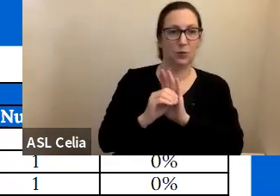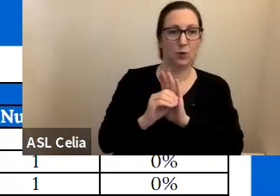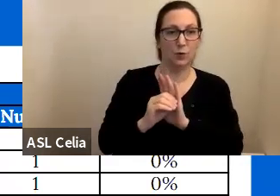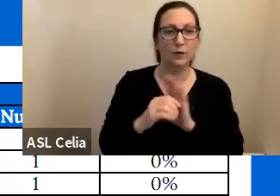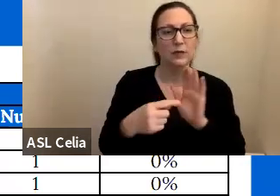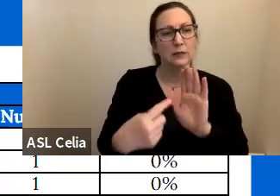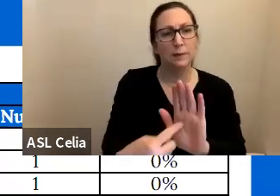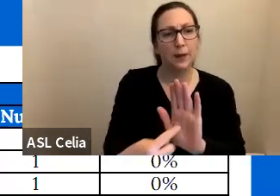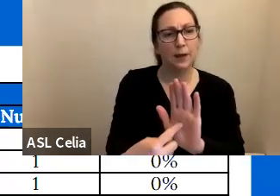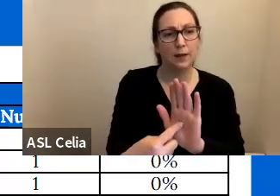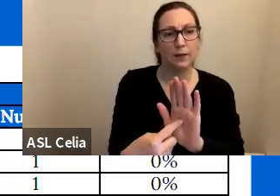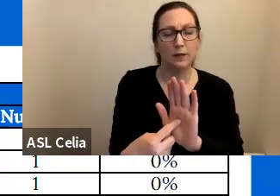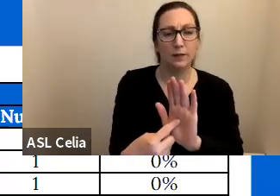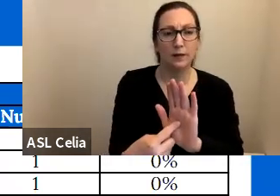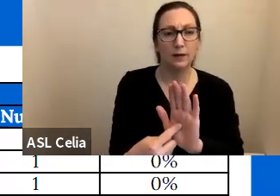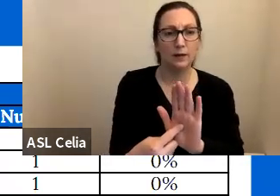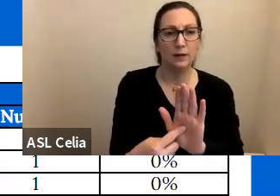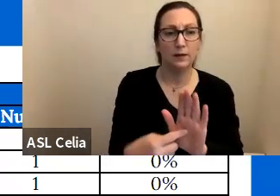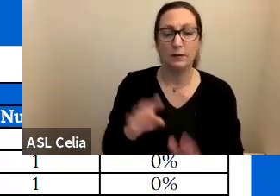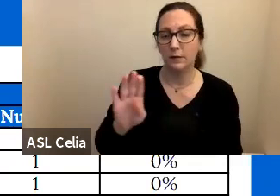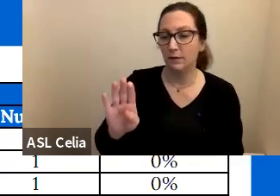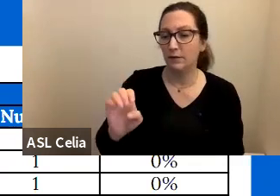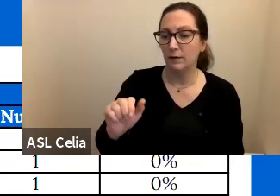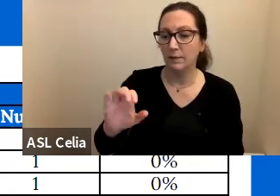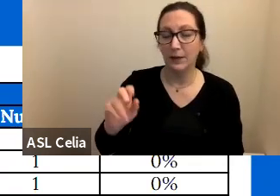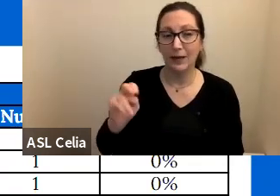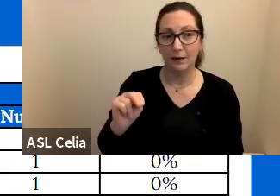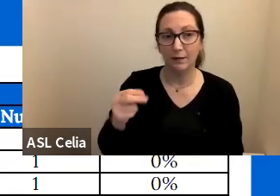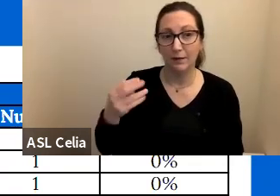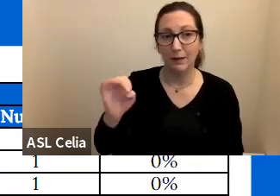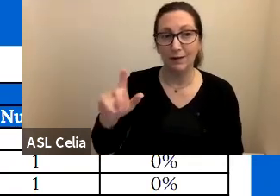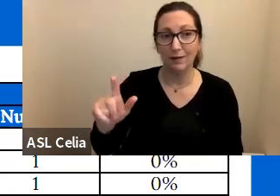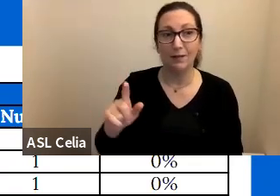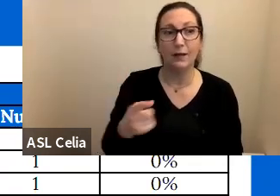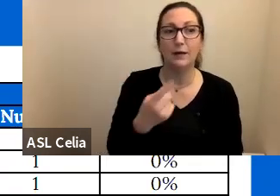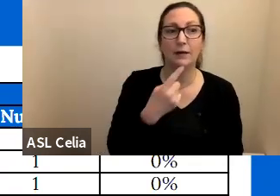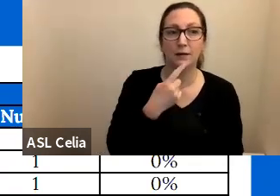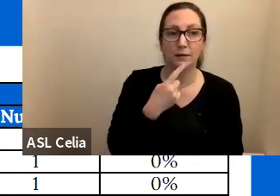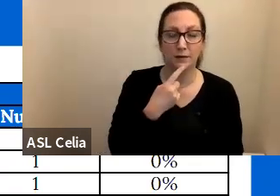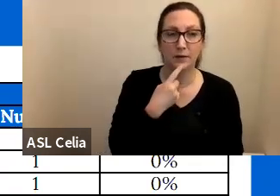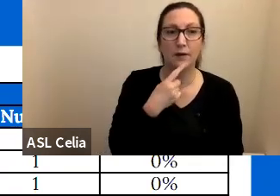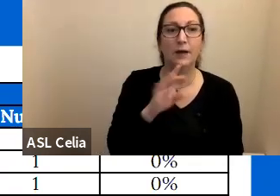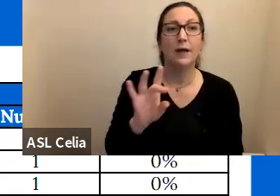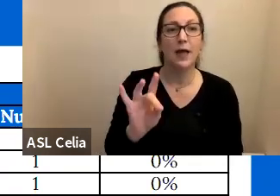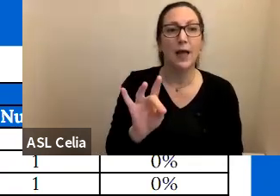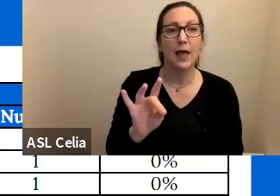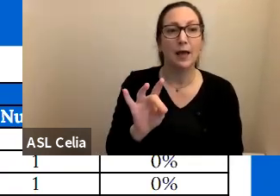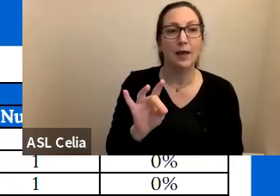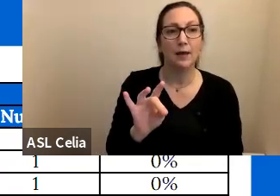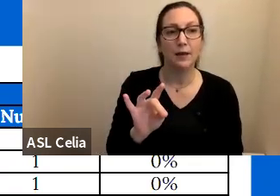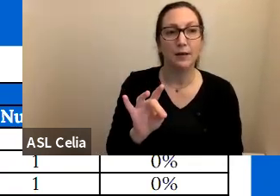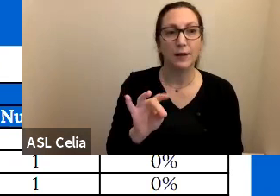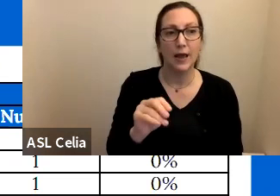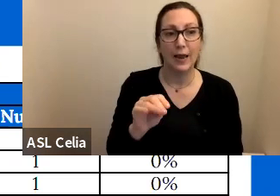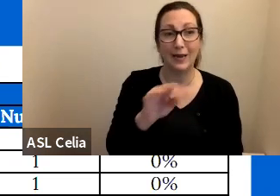example, First Beacon Hill, first line, 80%. Thank you. Yes. So in